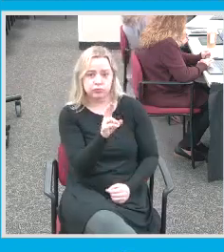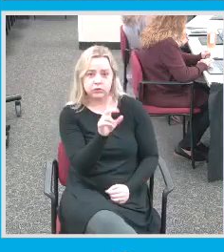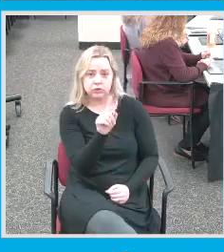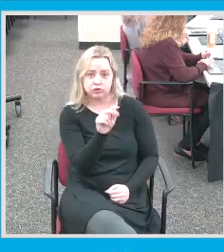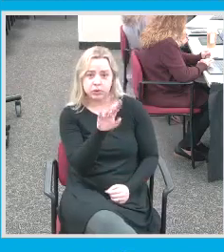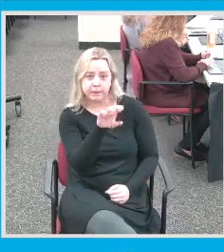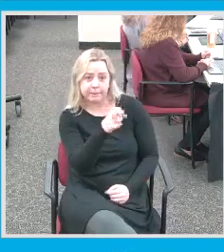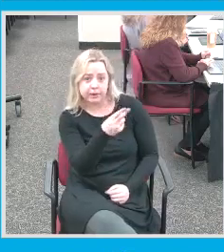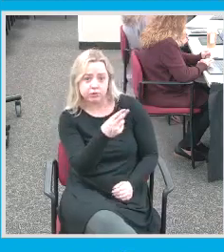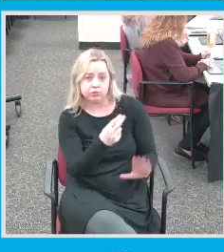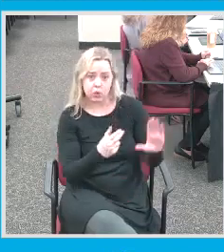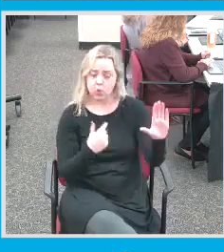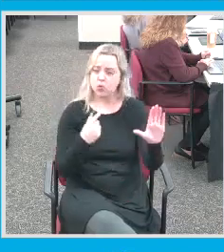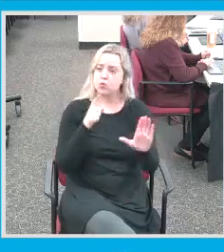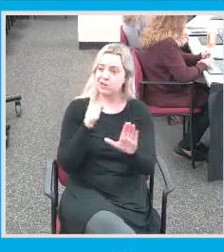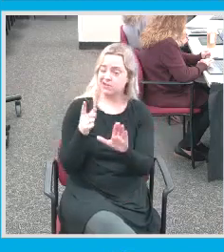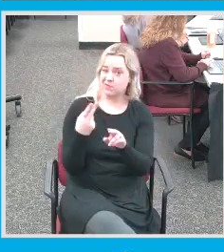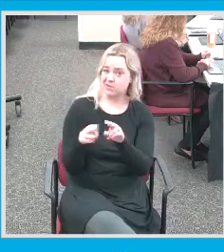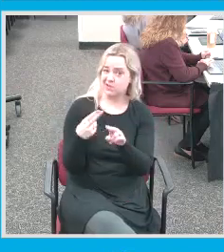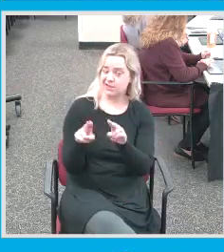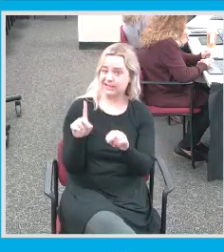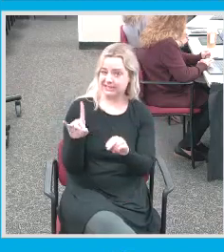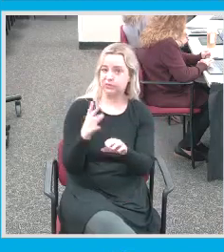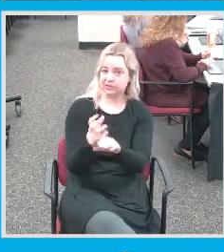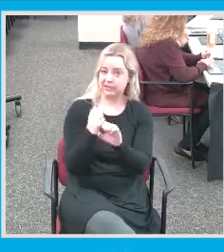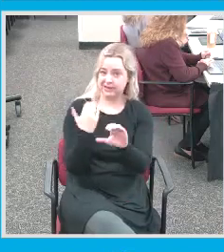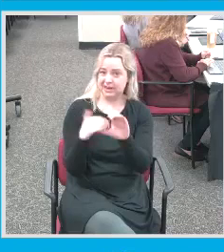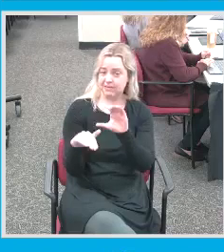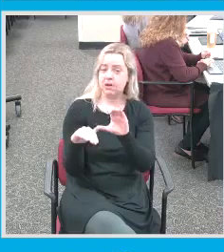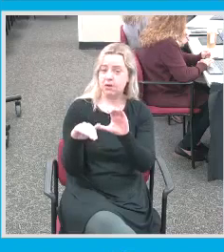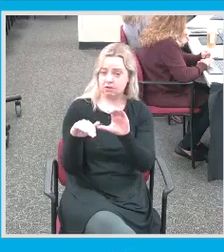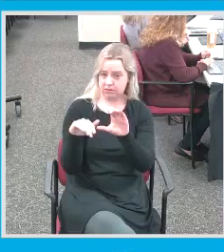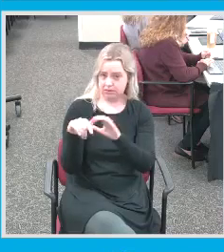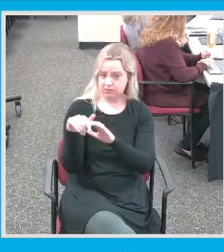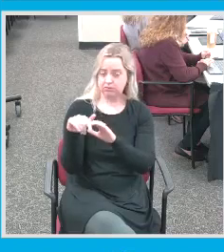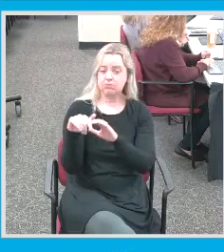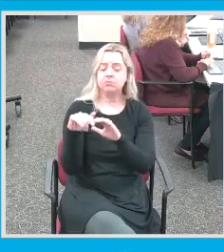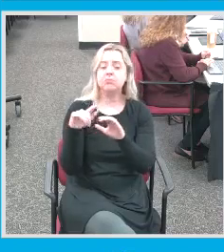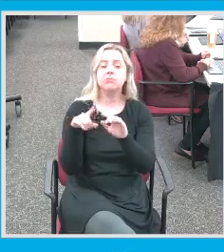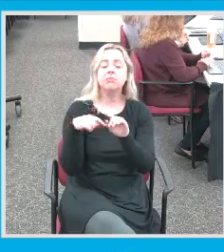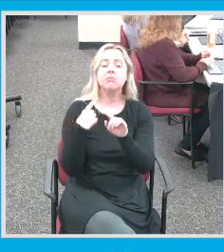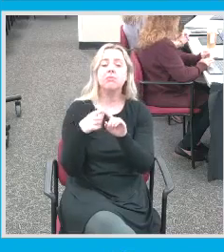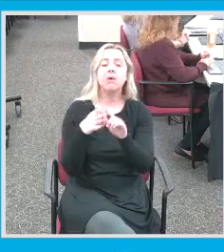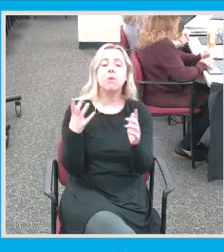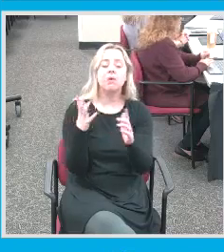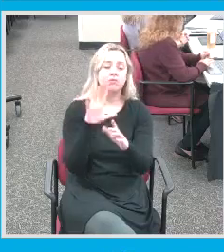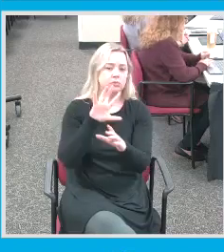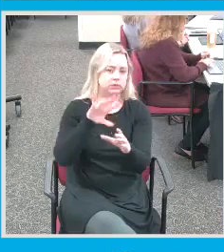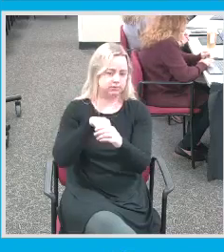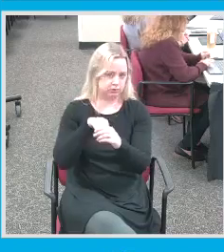Very quickly, we got an email. We, the Board of Health, got an email about participation in